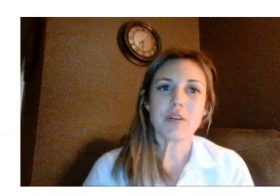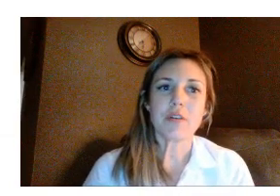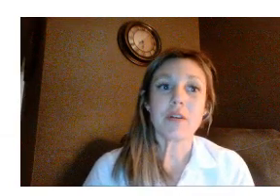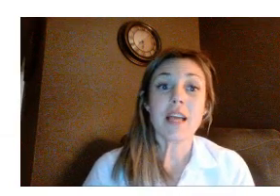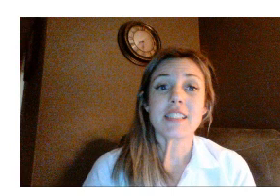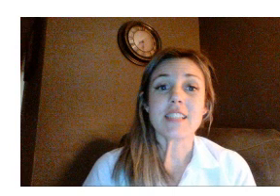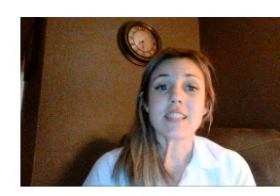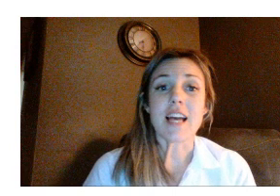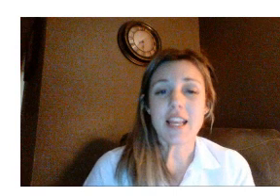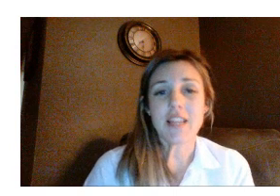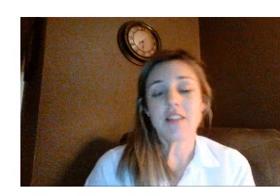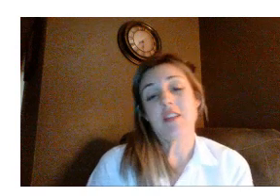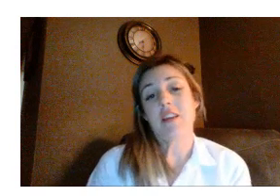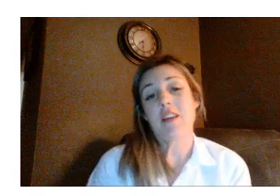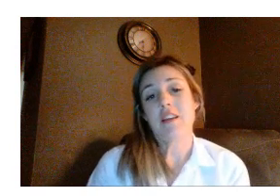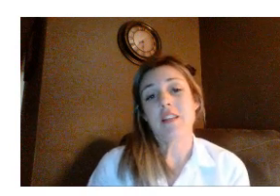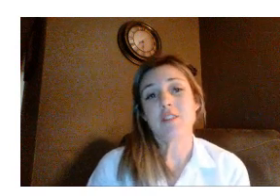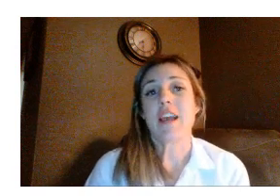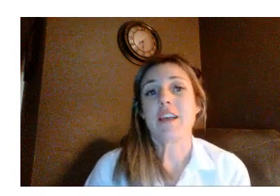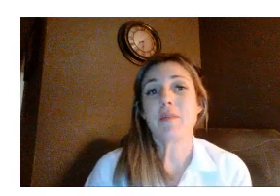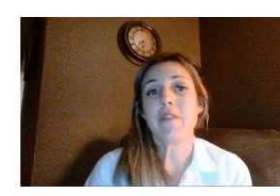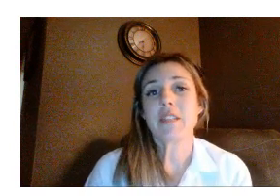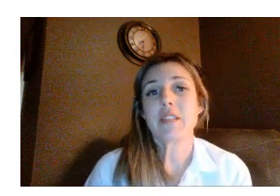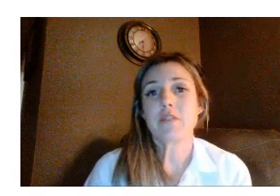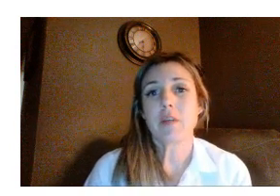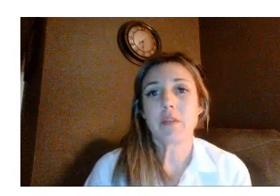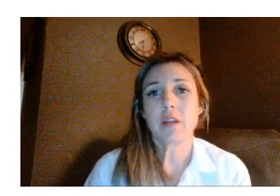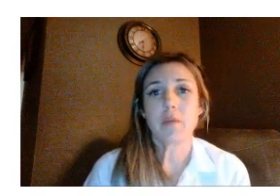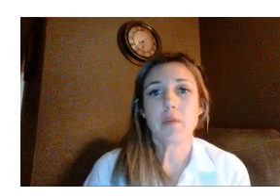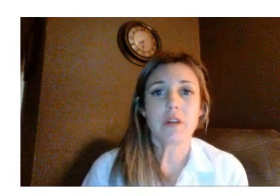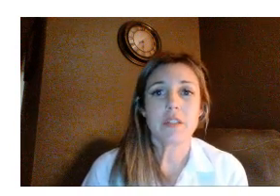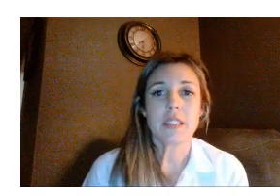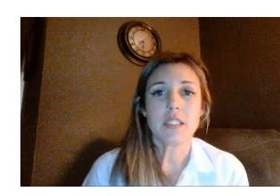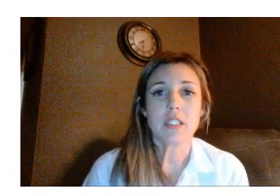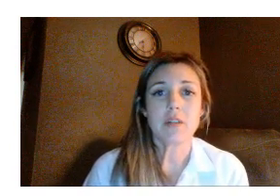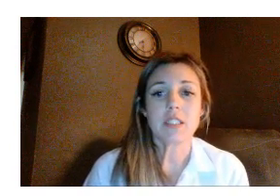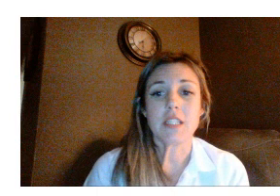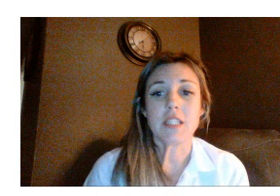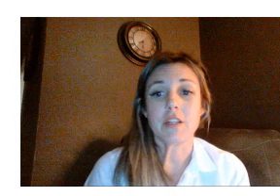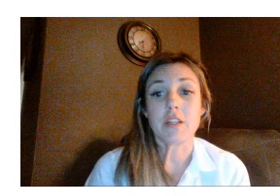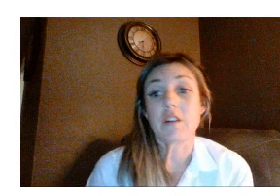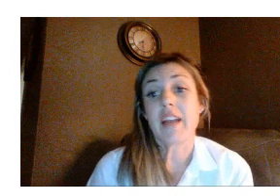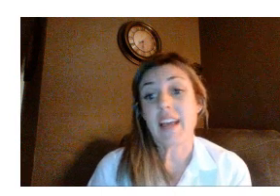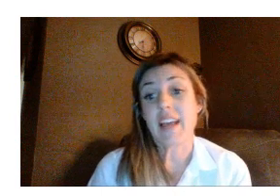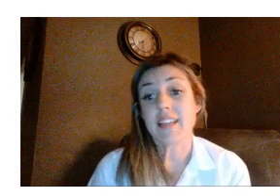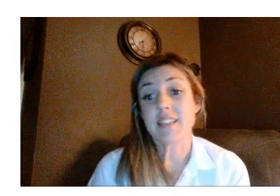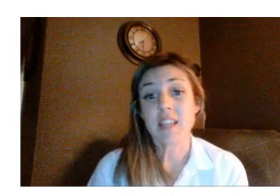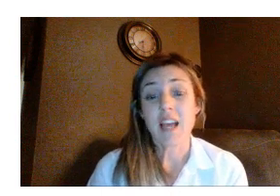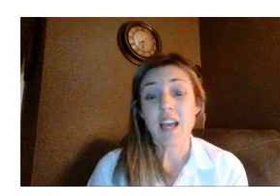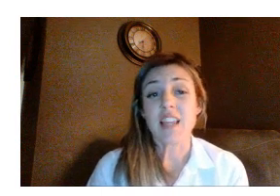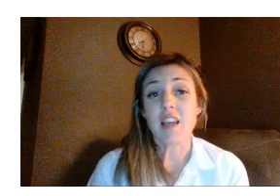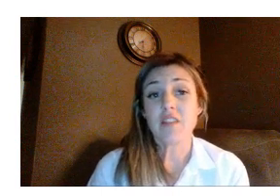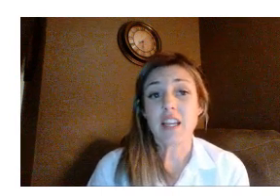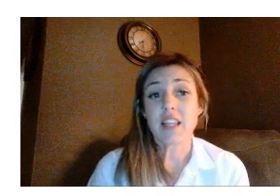our hands. I love signing the letter J because you get to use your pinky. Then you do pinkies up. Then we're going to go down